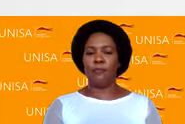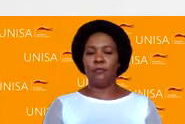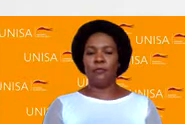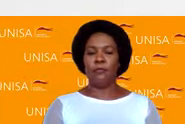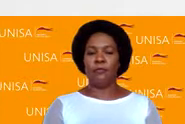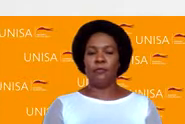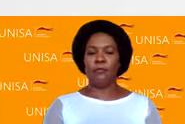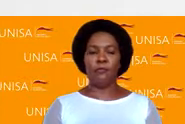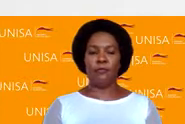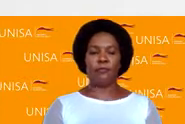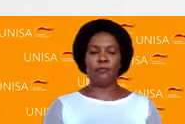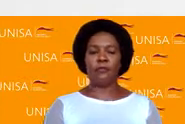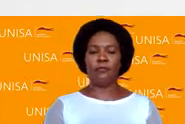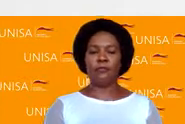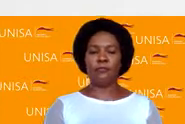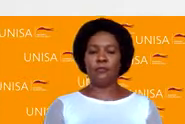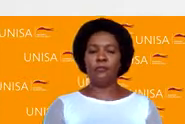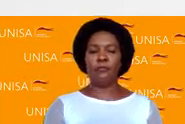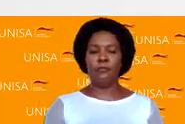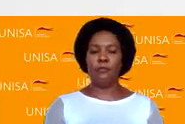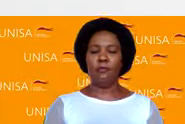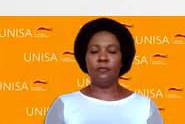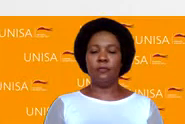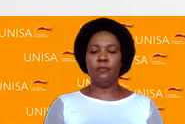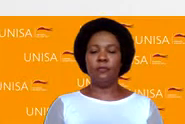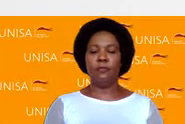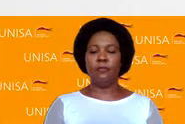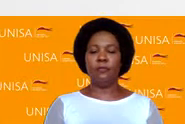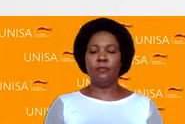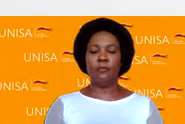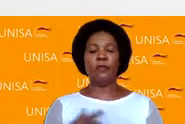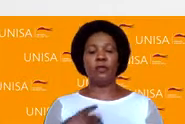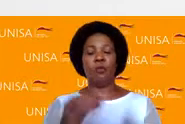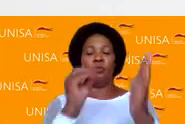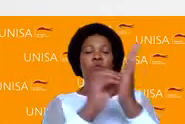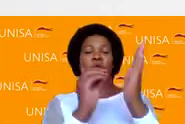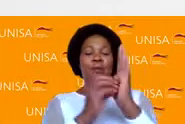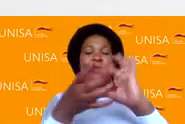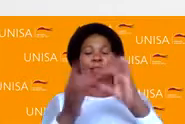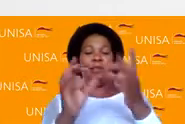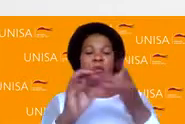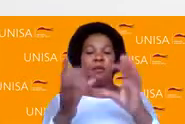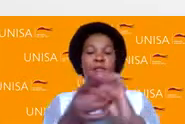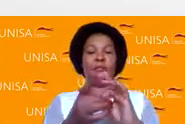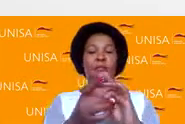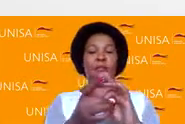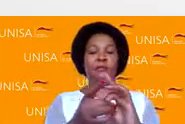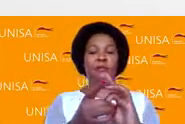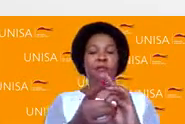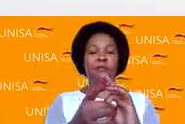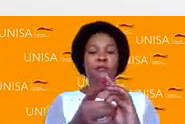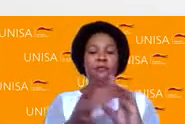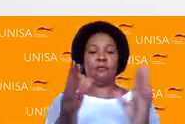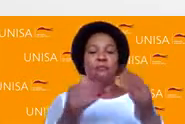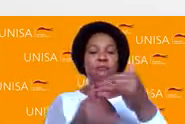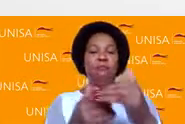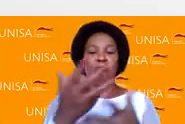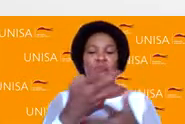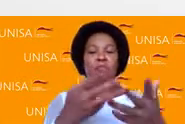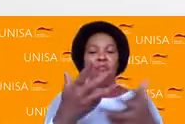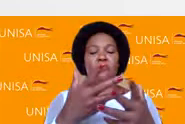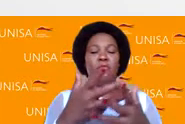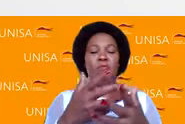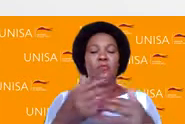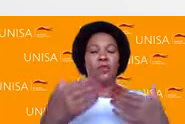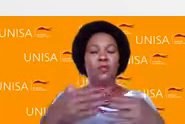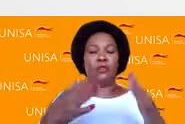the pre-assessment just to see what your understanding is coming into the session. So please also complete this